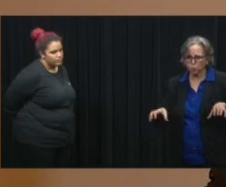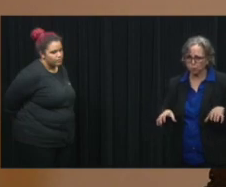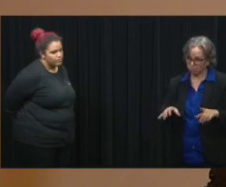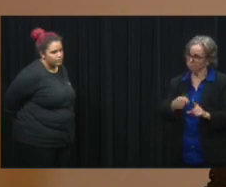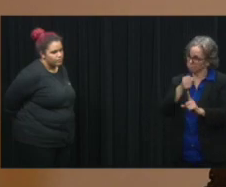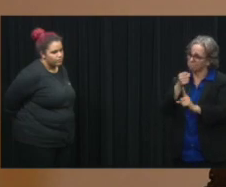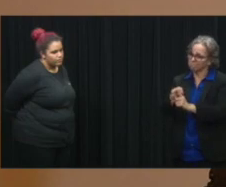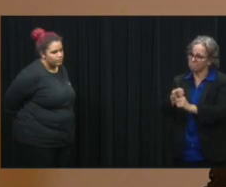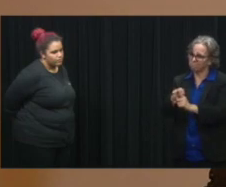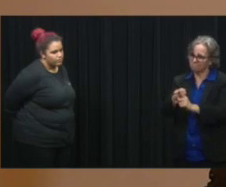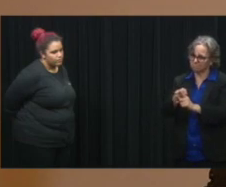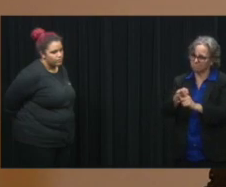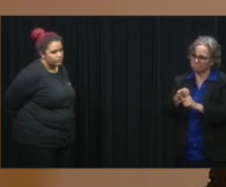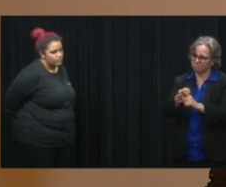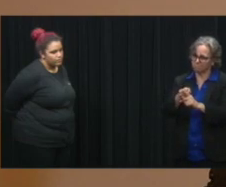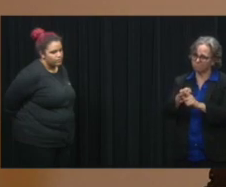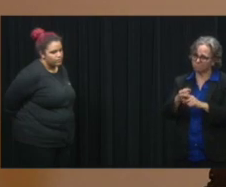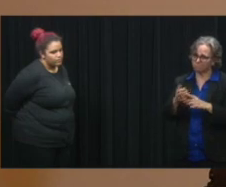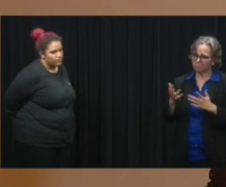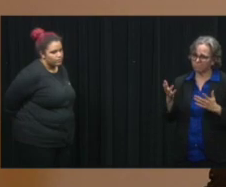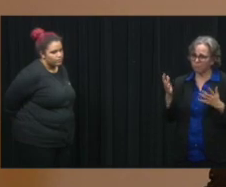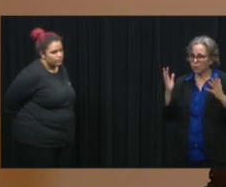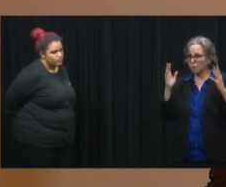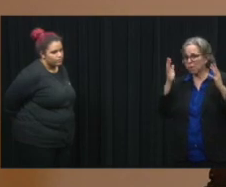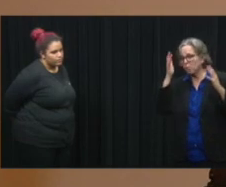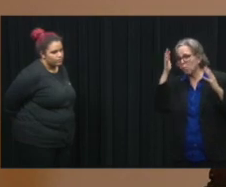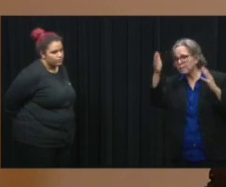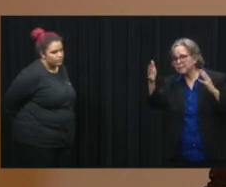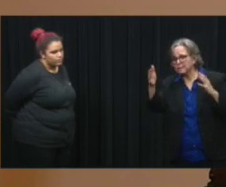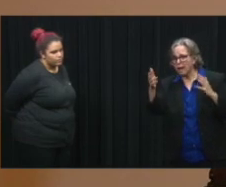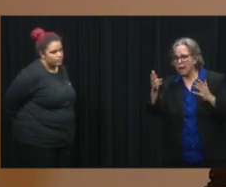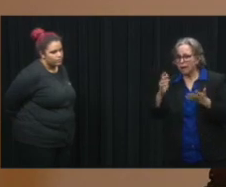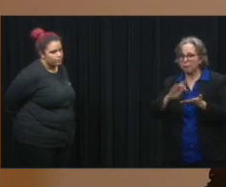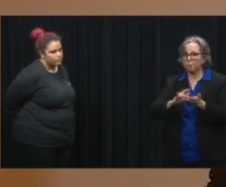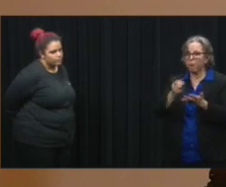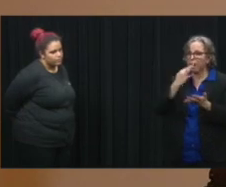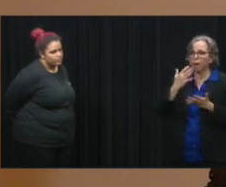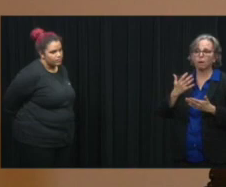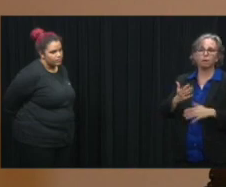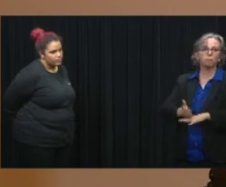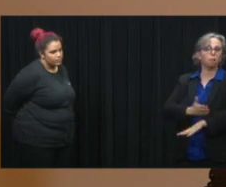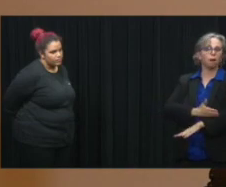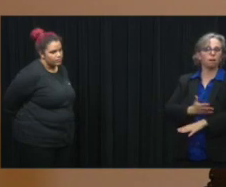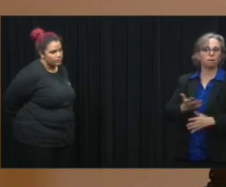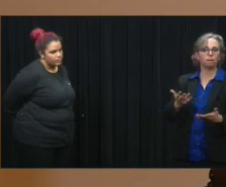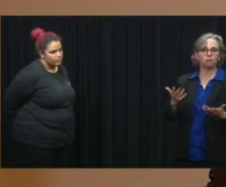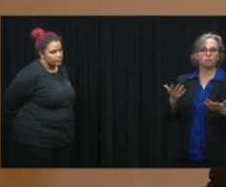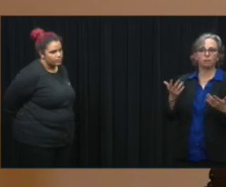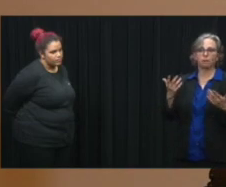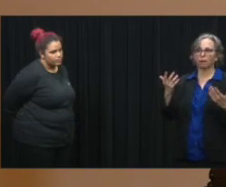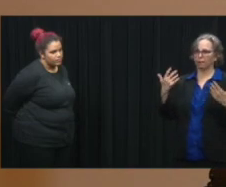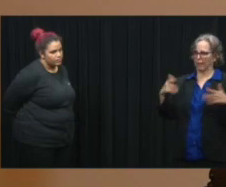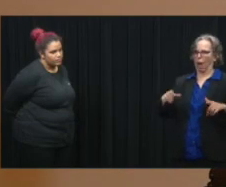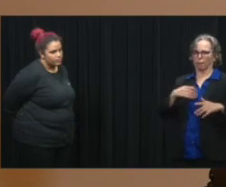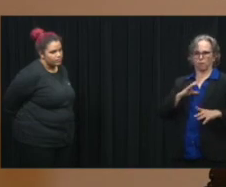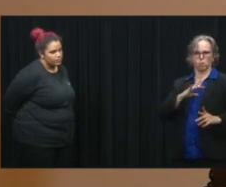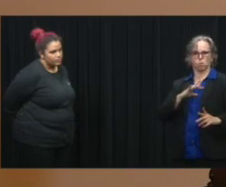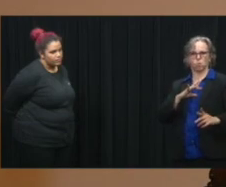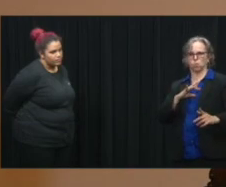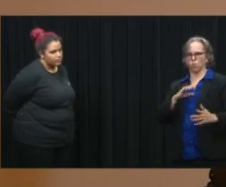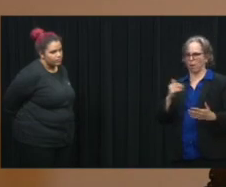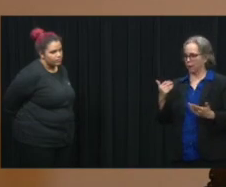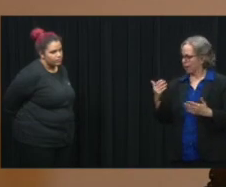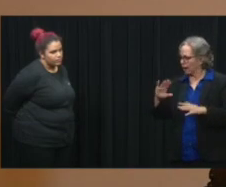antiviral will be something that makes a difference. And that will drastically give us a tool right in the middle of the battle that we didn't have before.